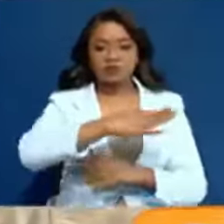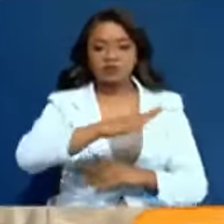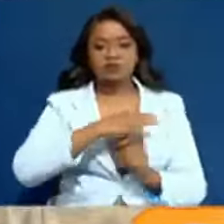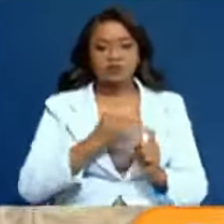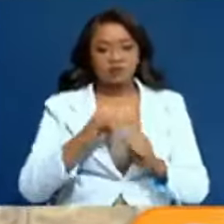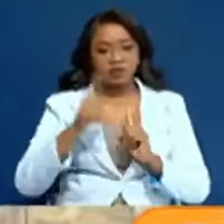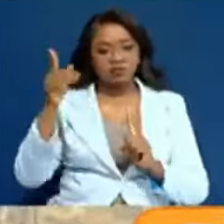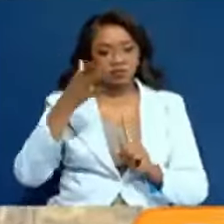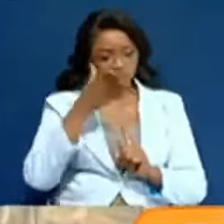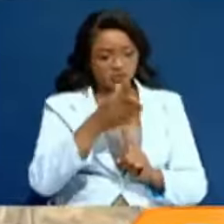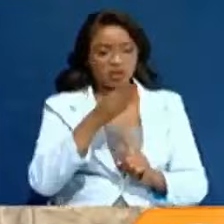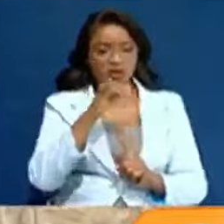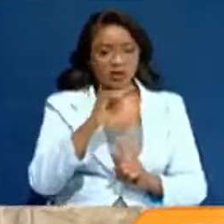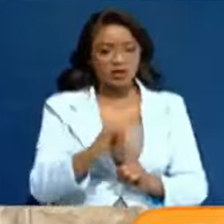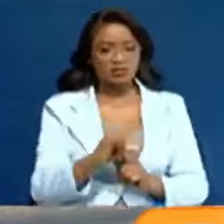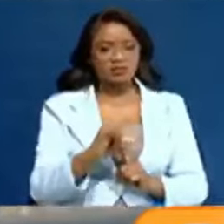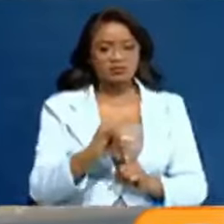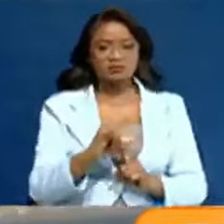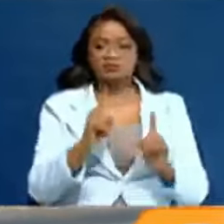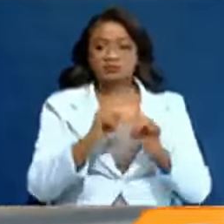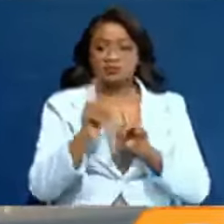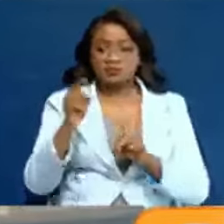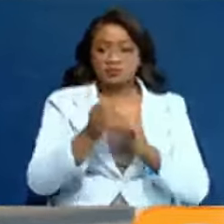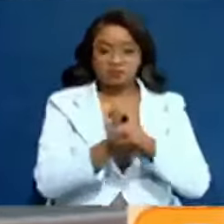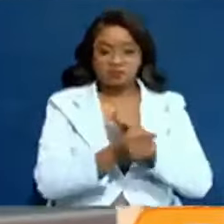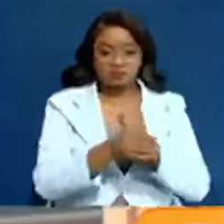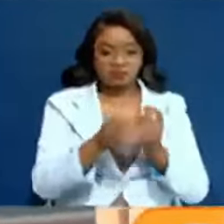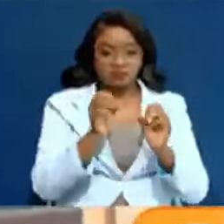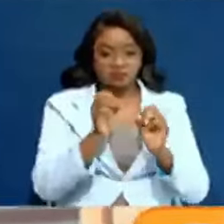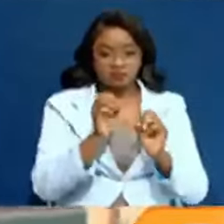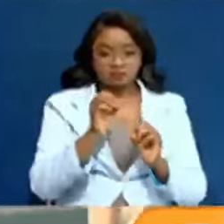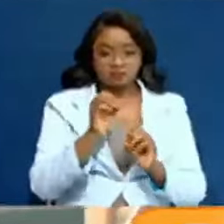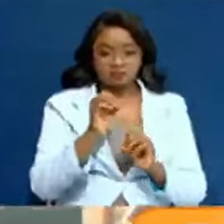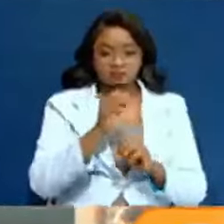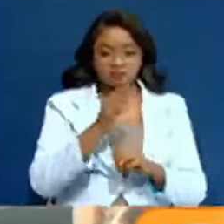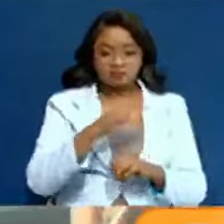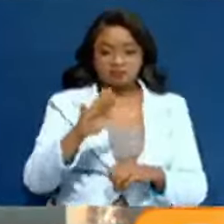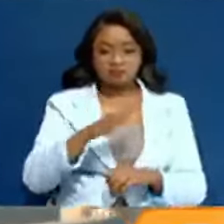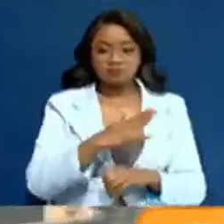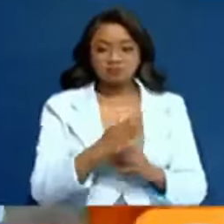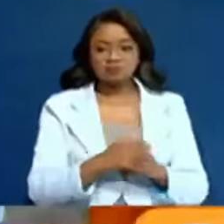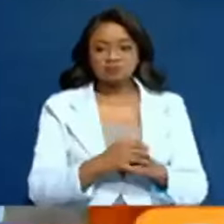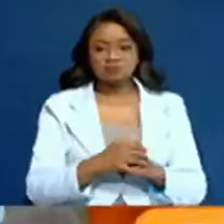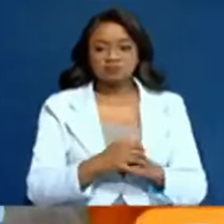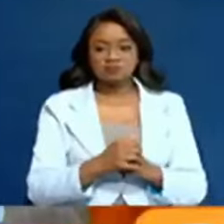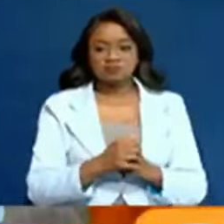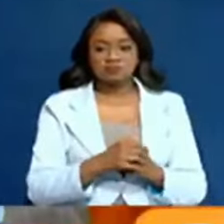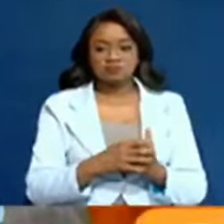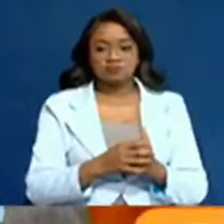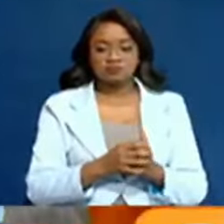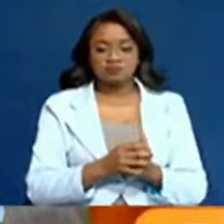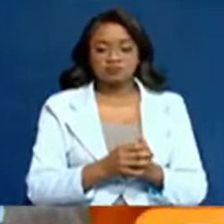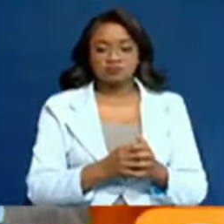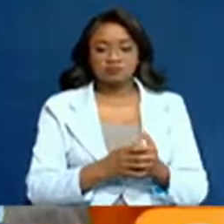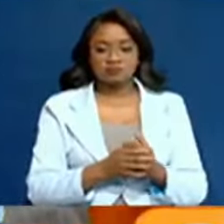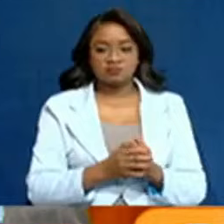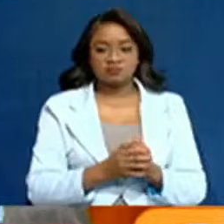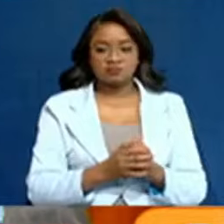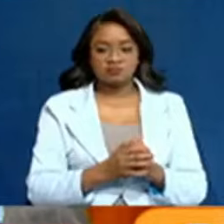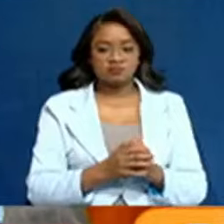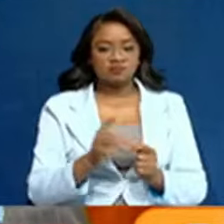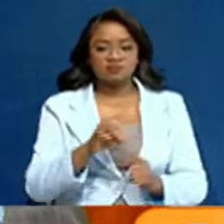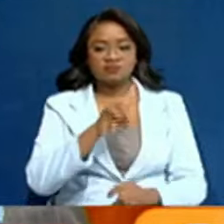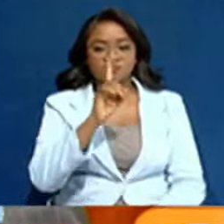who also torched City Hall on the 25th of June 2024. How comes that such thing